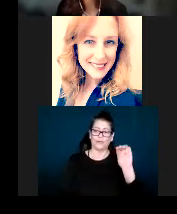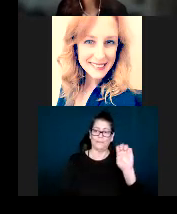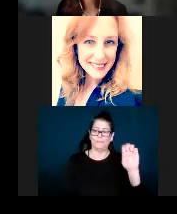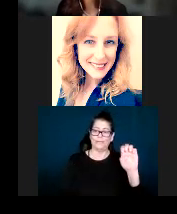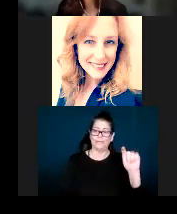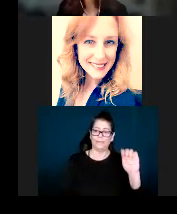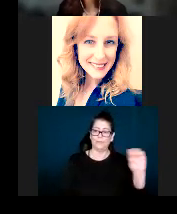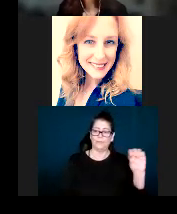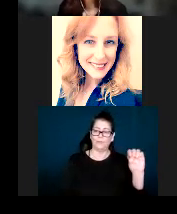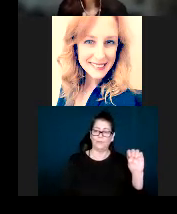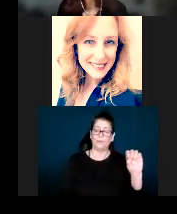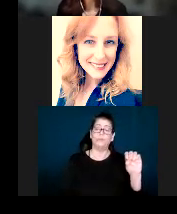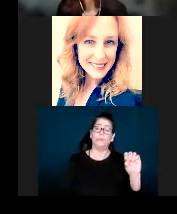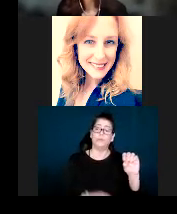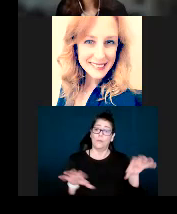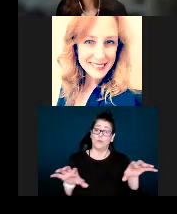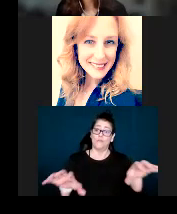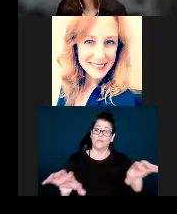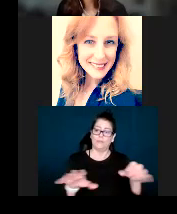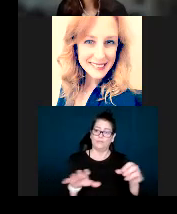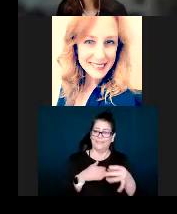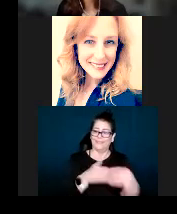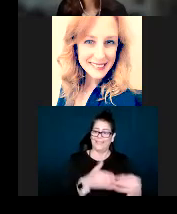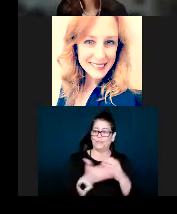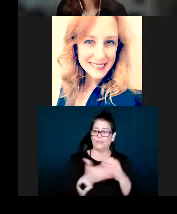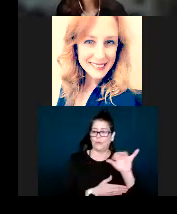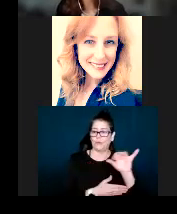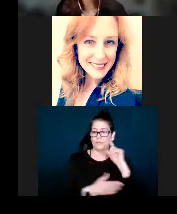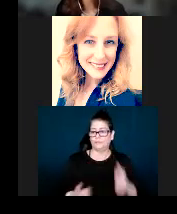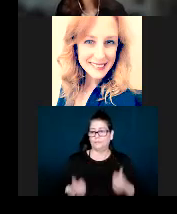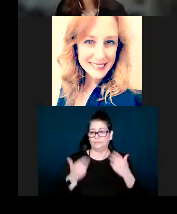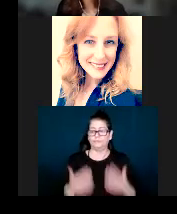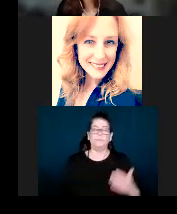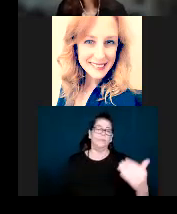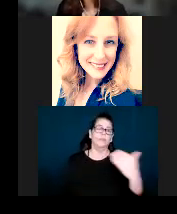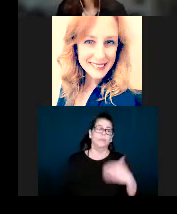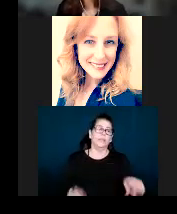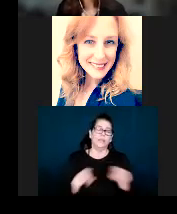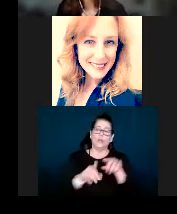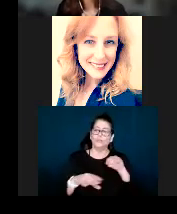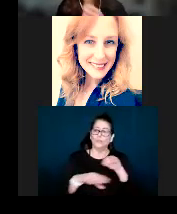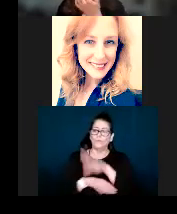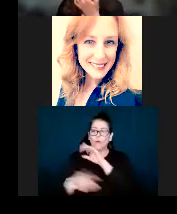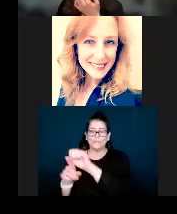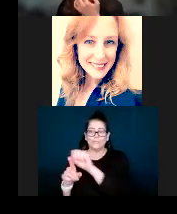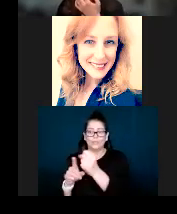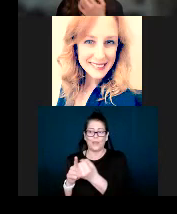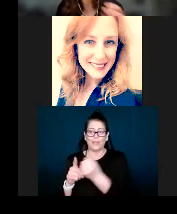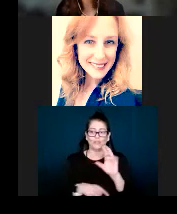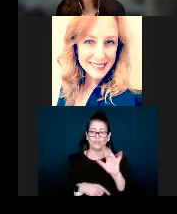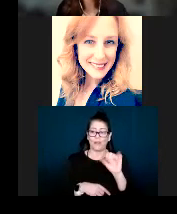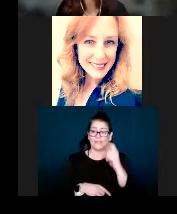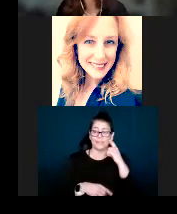for survivors. Sociocultural crises can also inform situational crises. For example, if someone